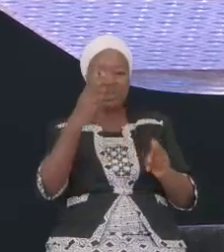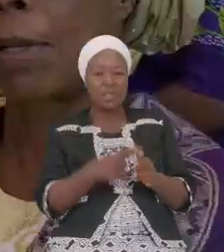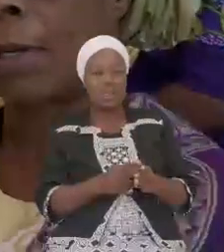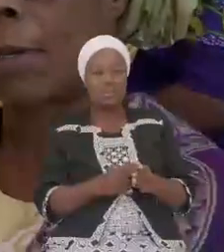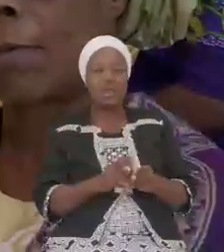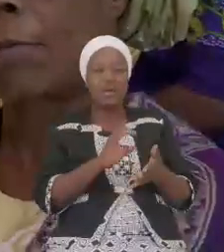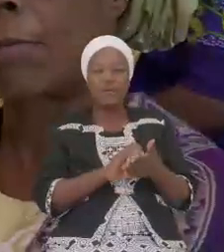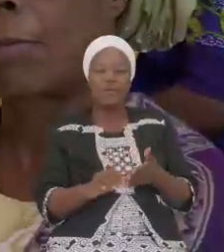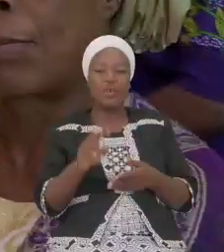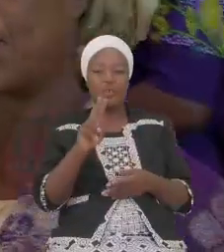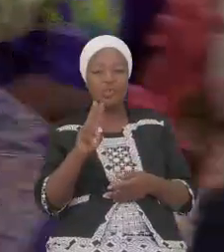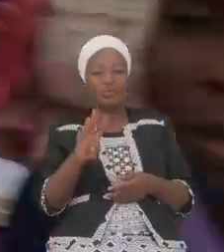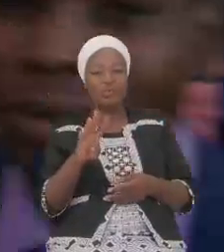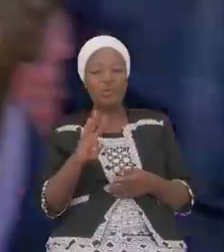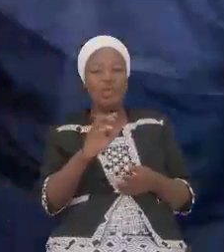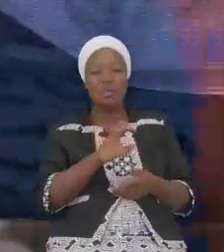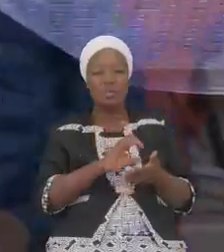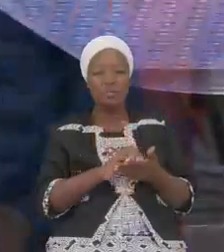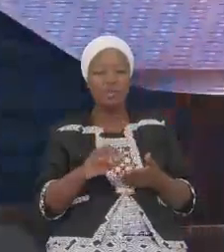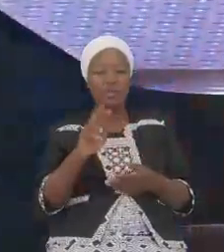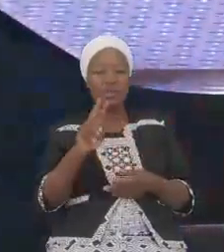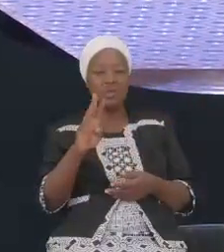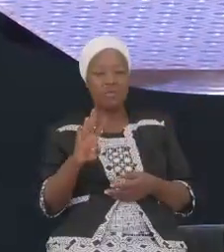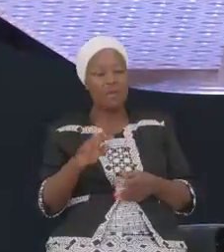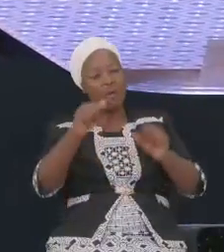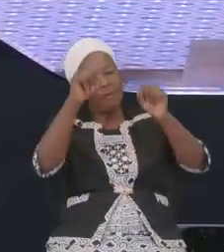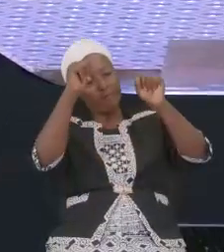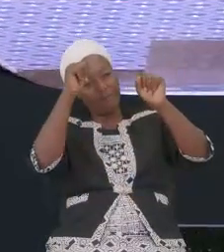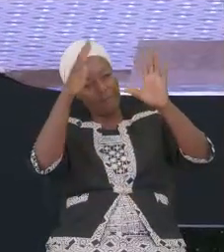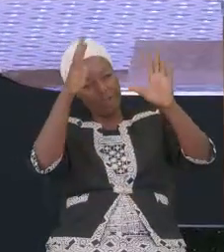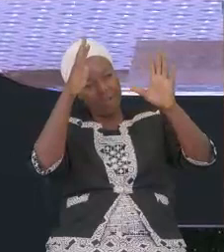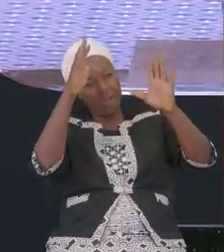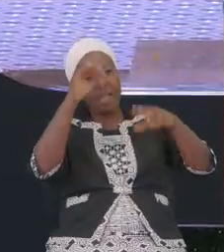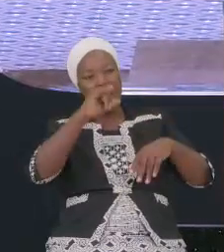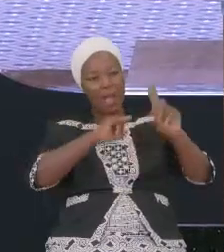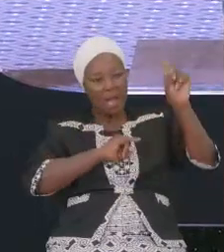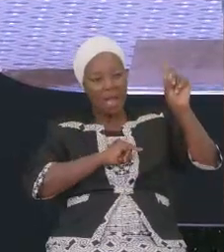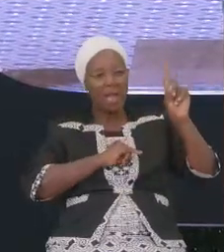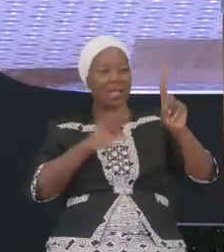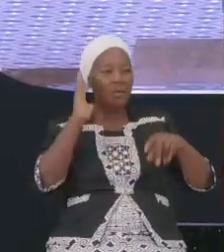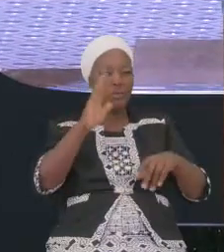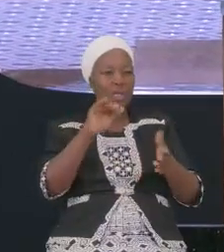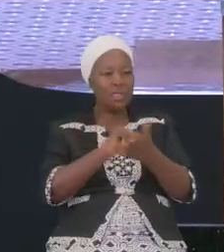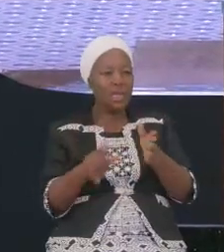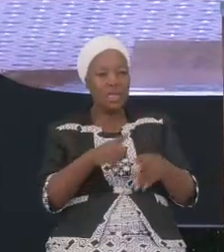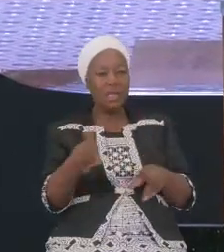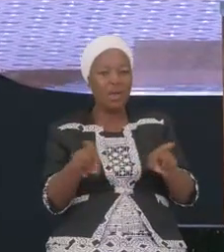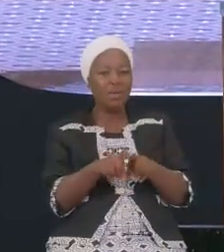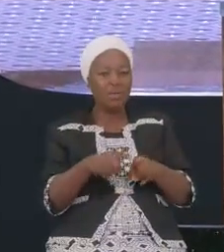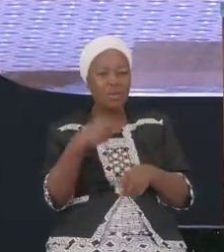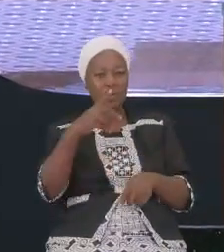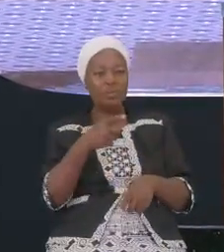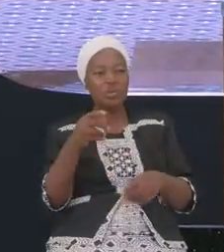Verse 24. In verse 24, Father, I will that they also whom thou